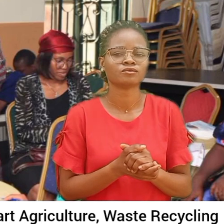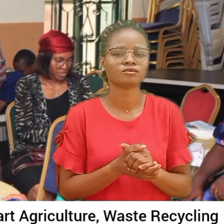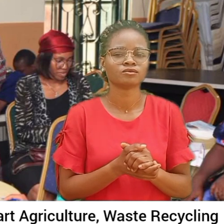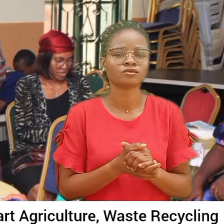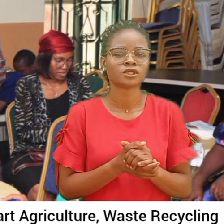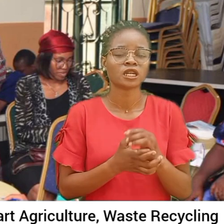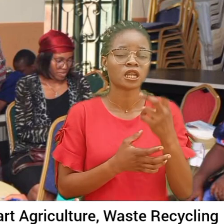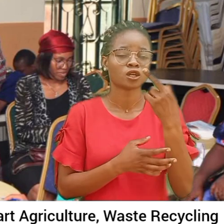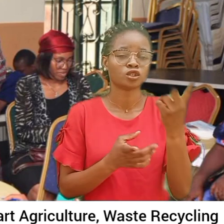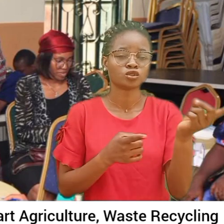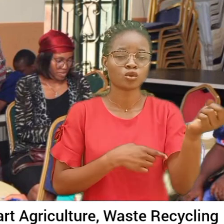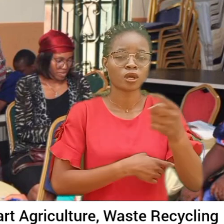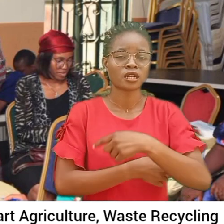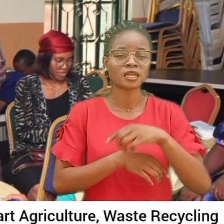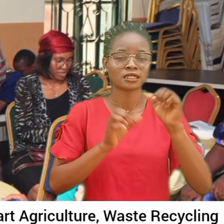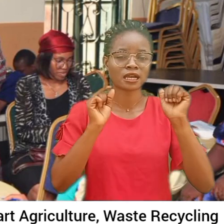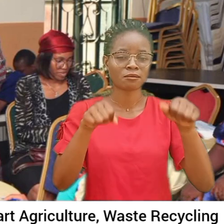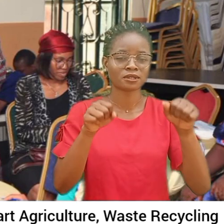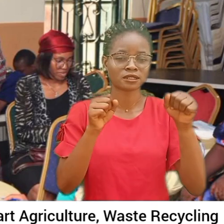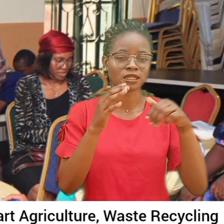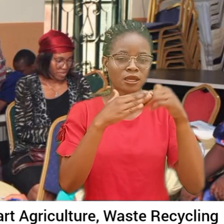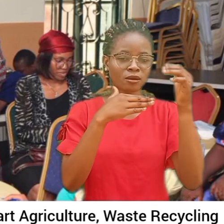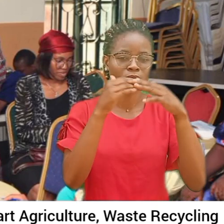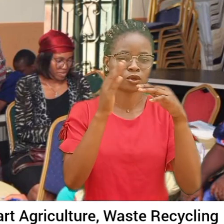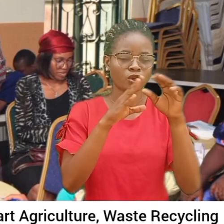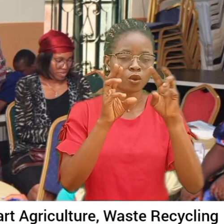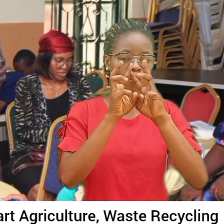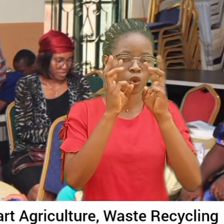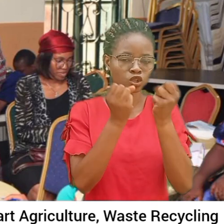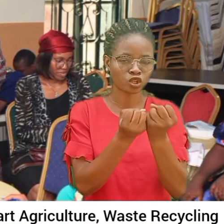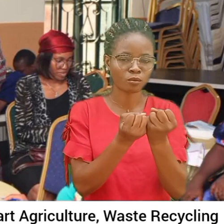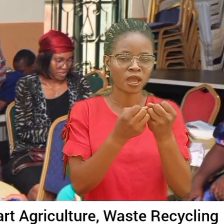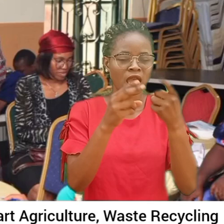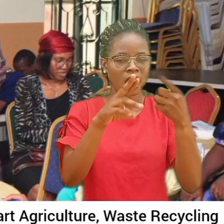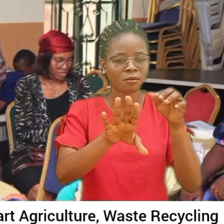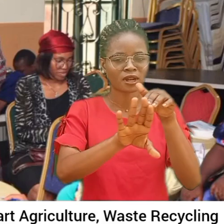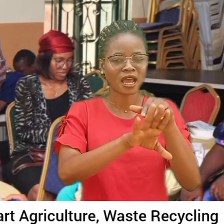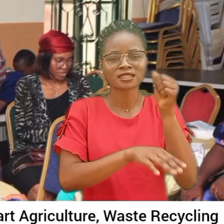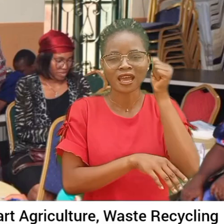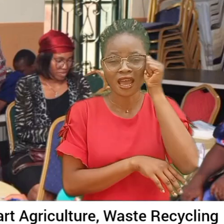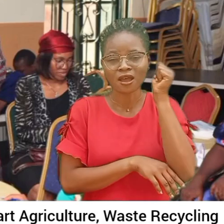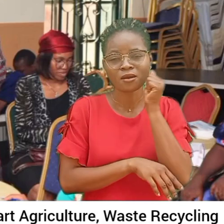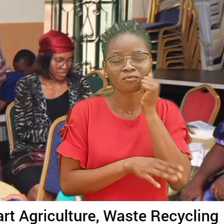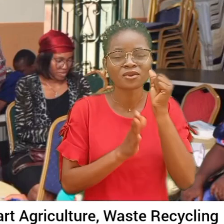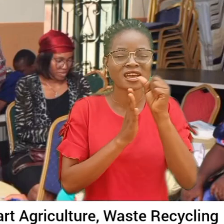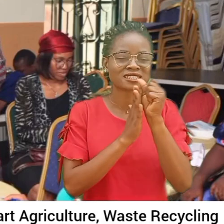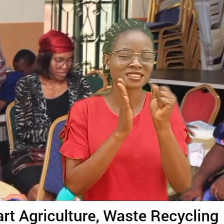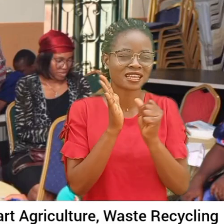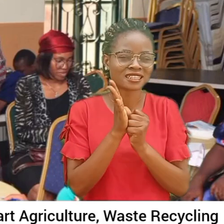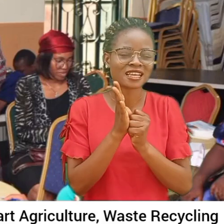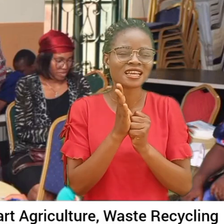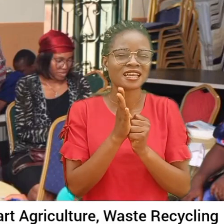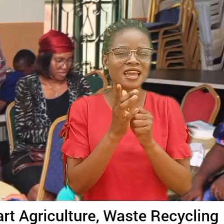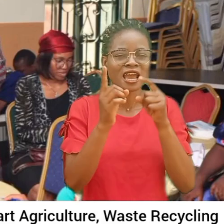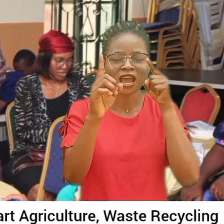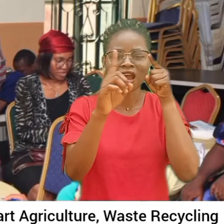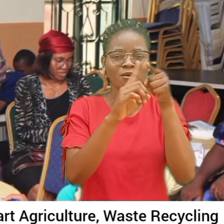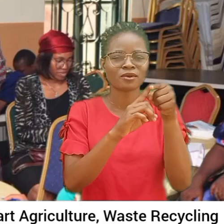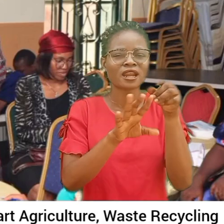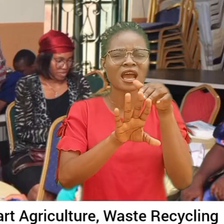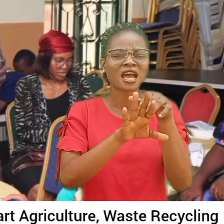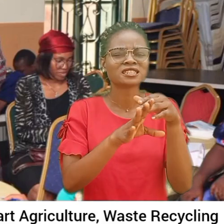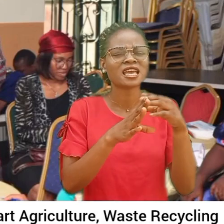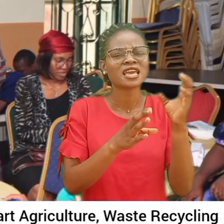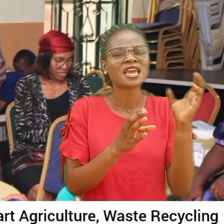The 2 days capacity building workshop held in Abia State aims at equipping people